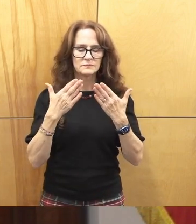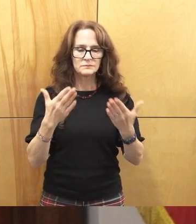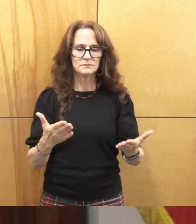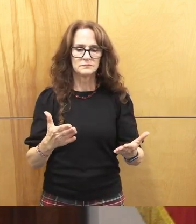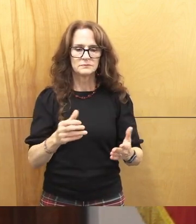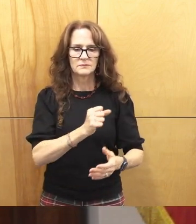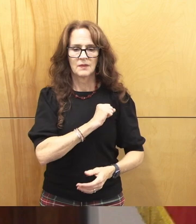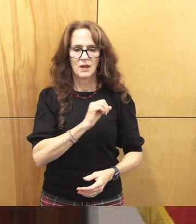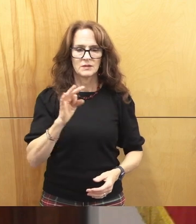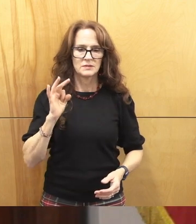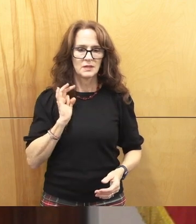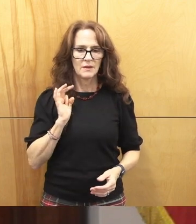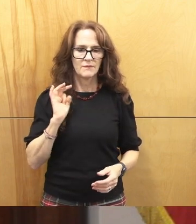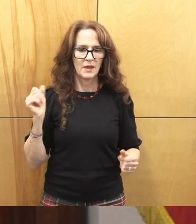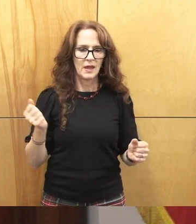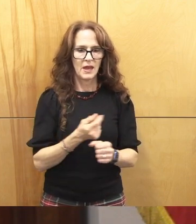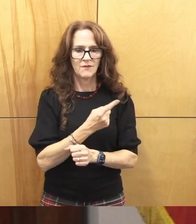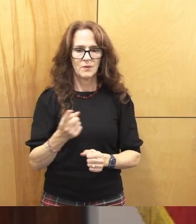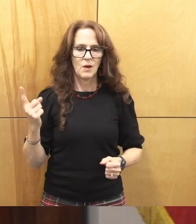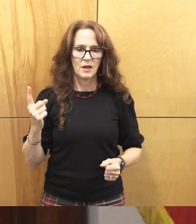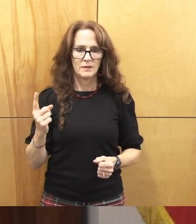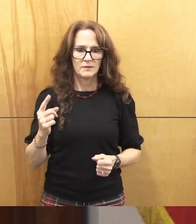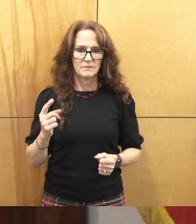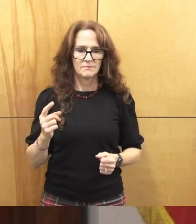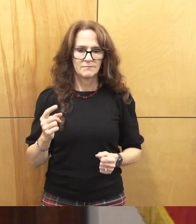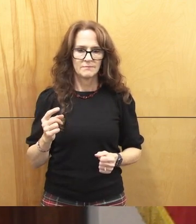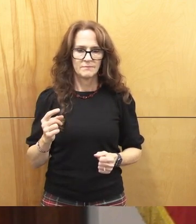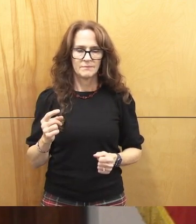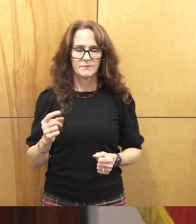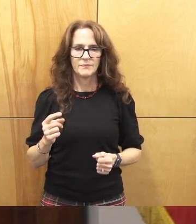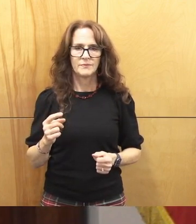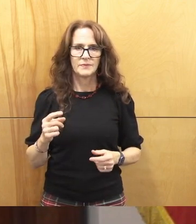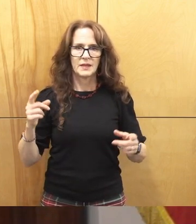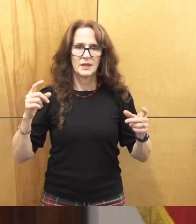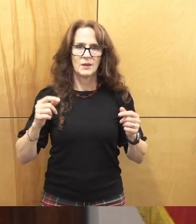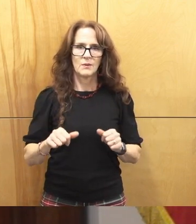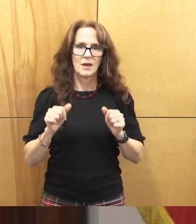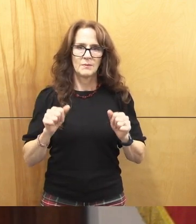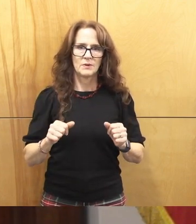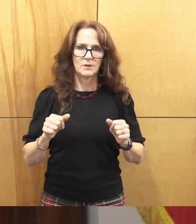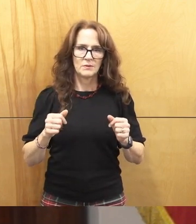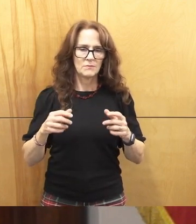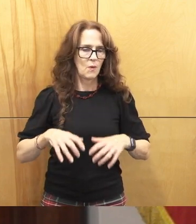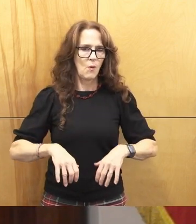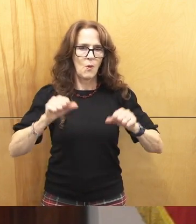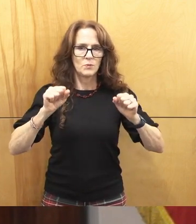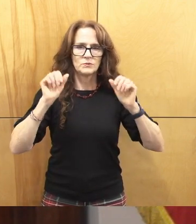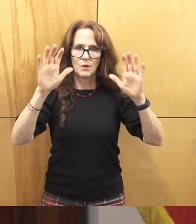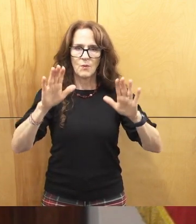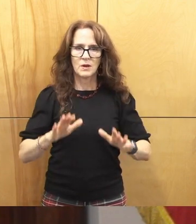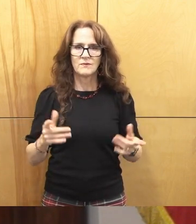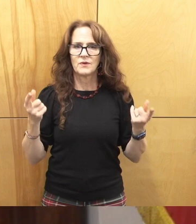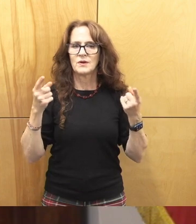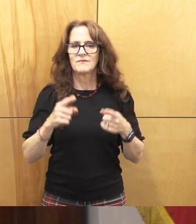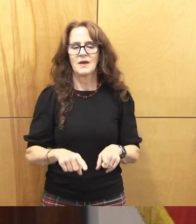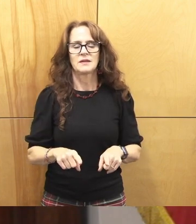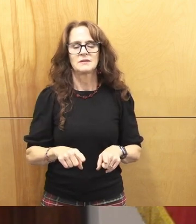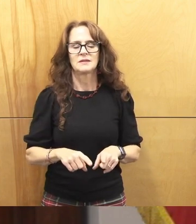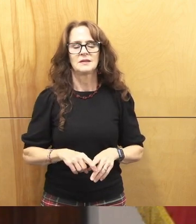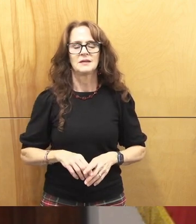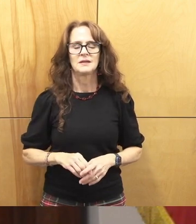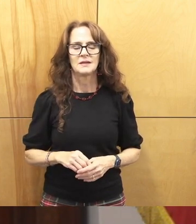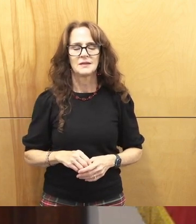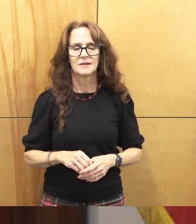our staff and everyone who managed to pull off a wonderful event.